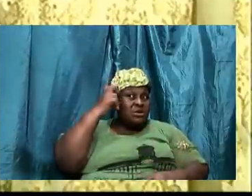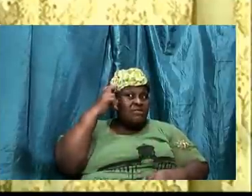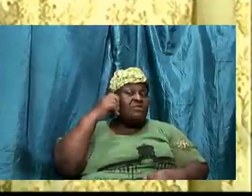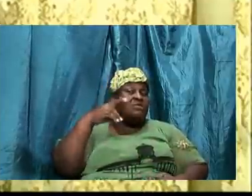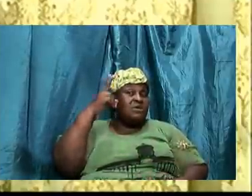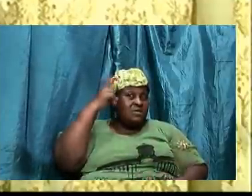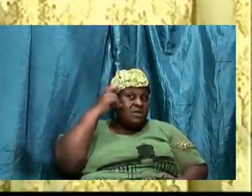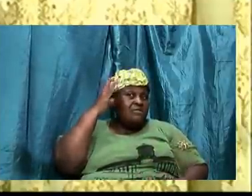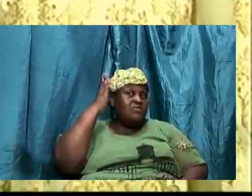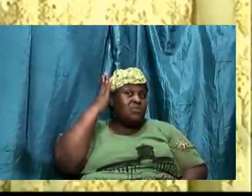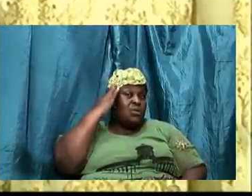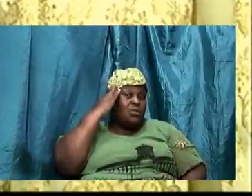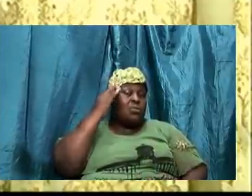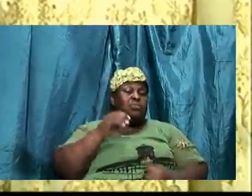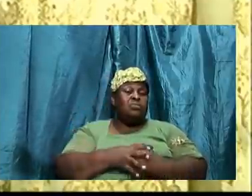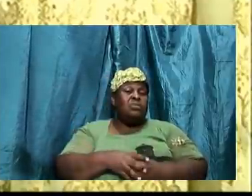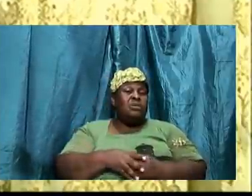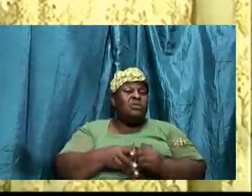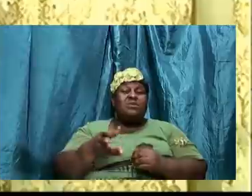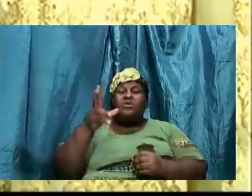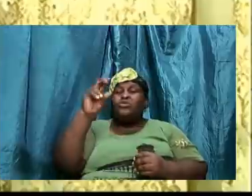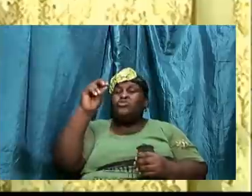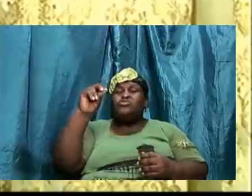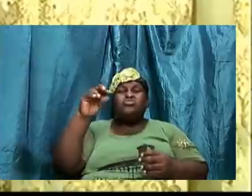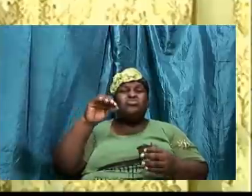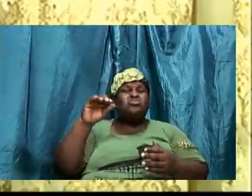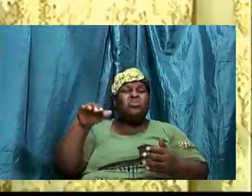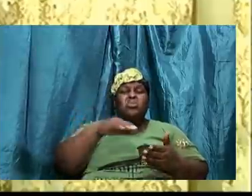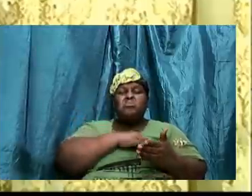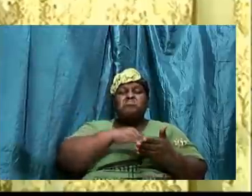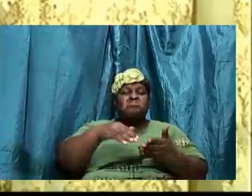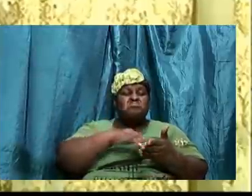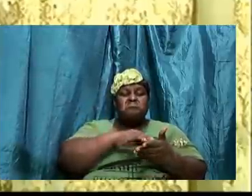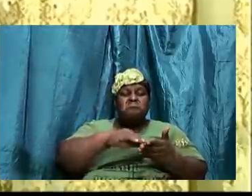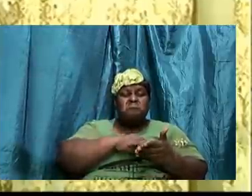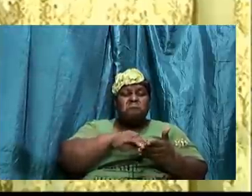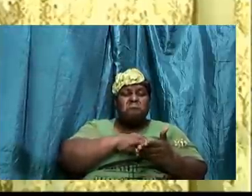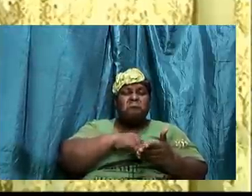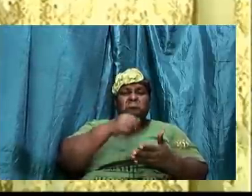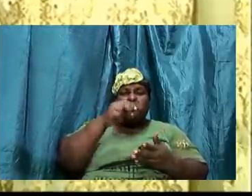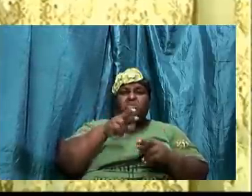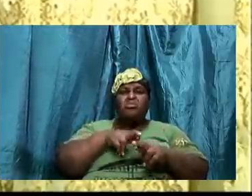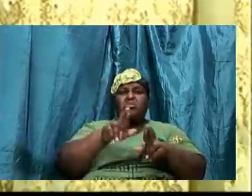knows that there is no middle road when it comes to God.